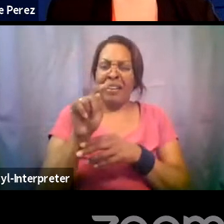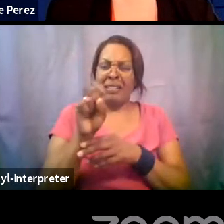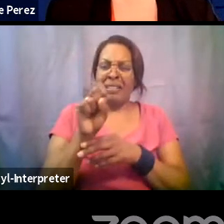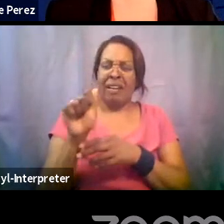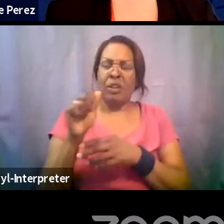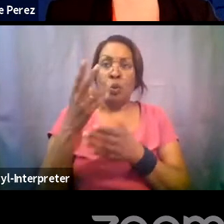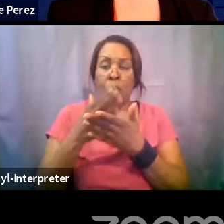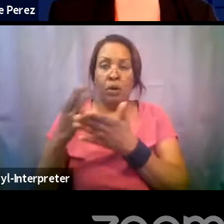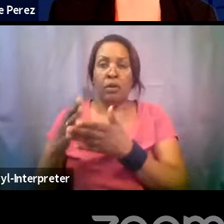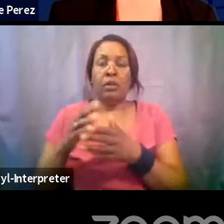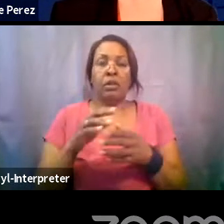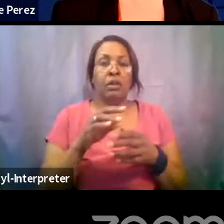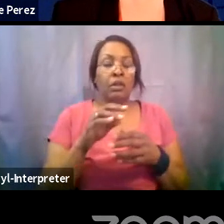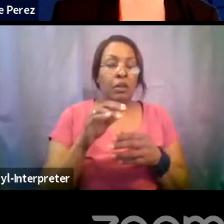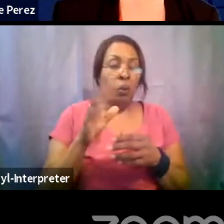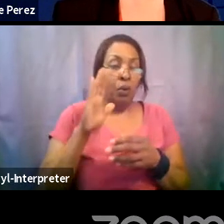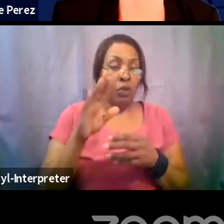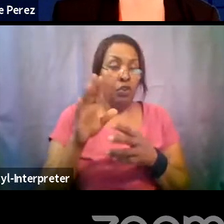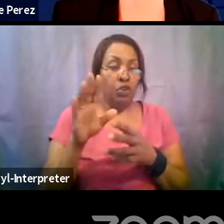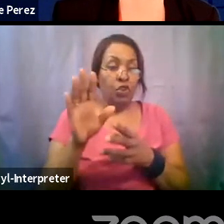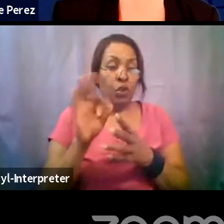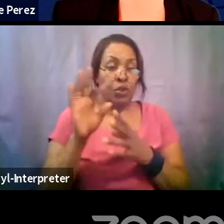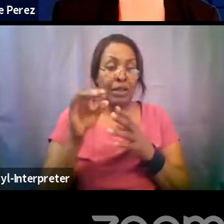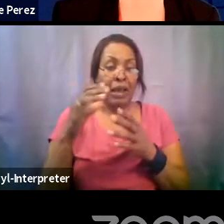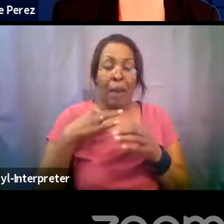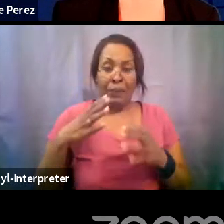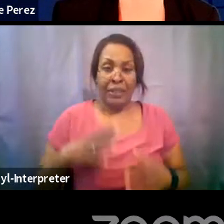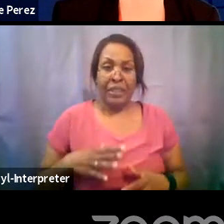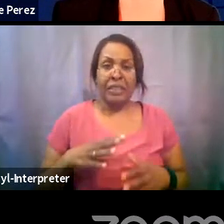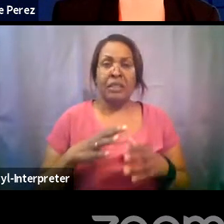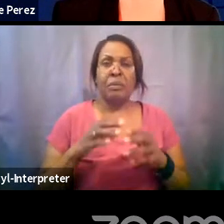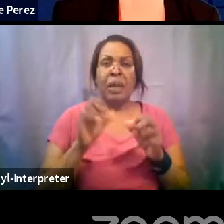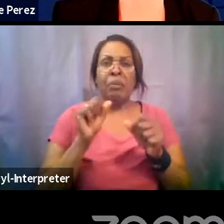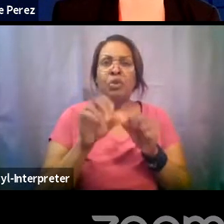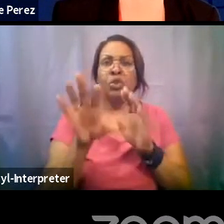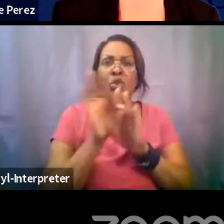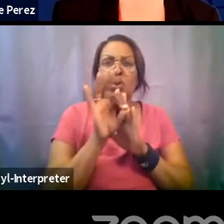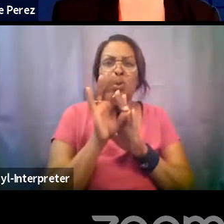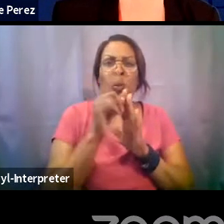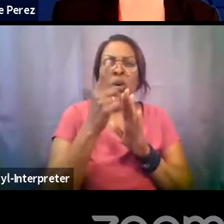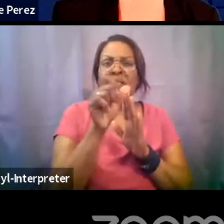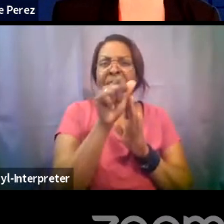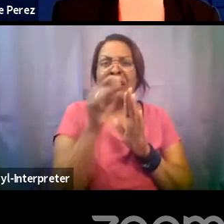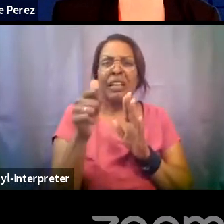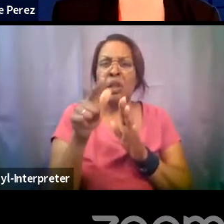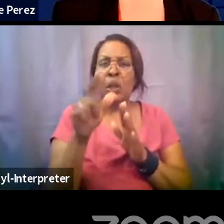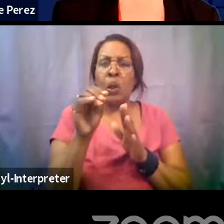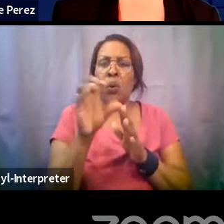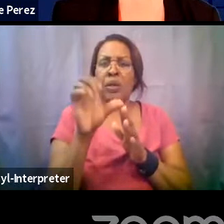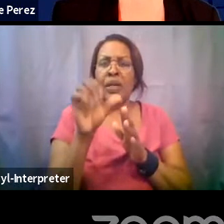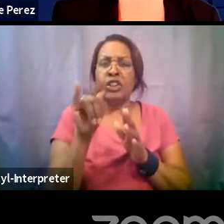Will chosen applicants be able to choose one of the 10 locations? That's a real good one.